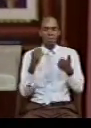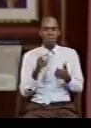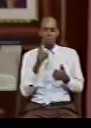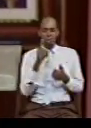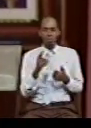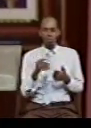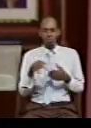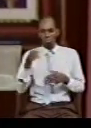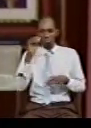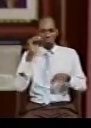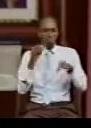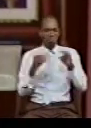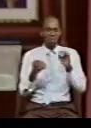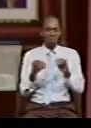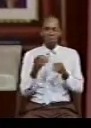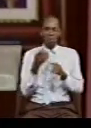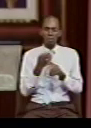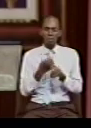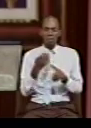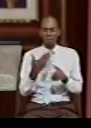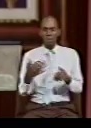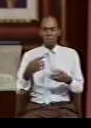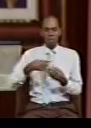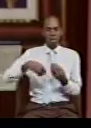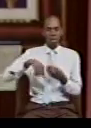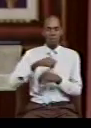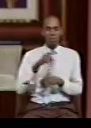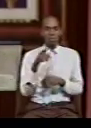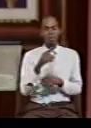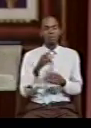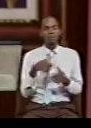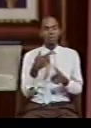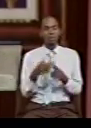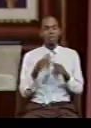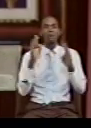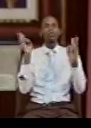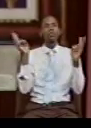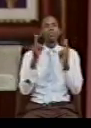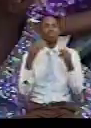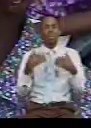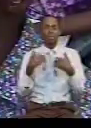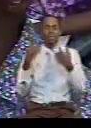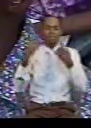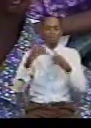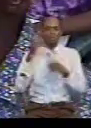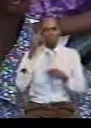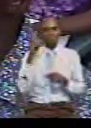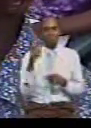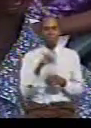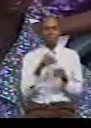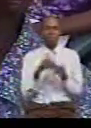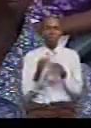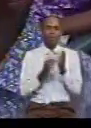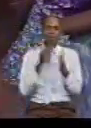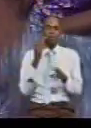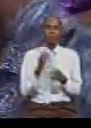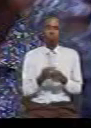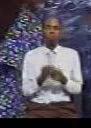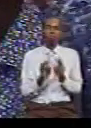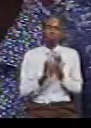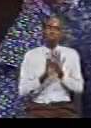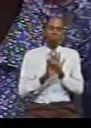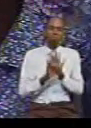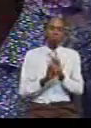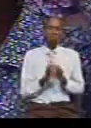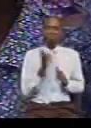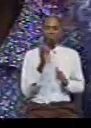around you, victory has come in Jesus' name. What if you're